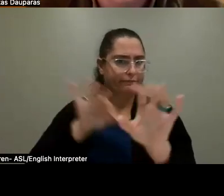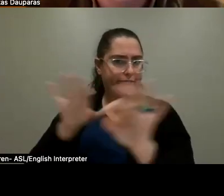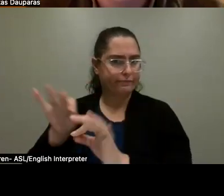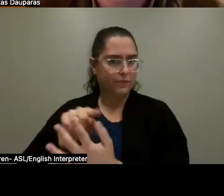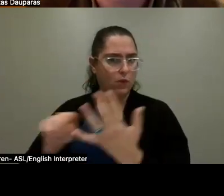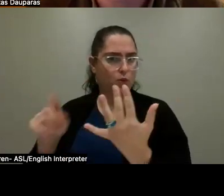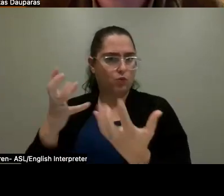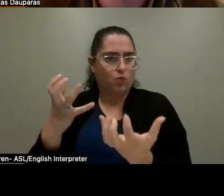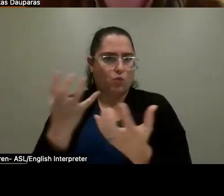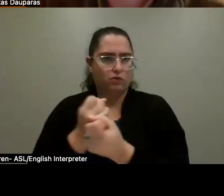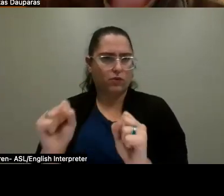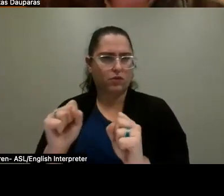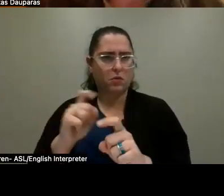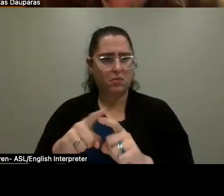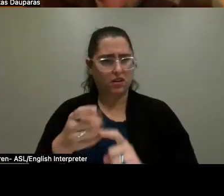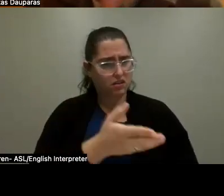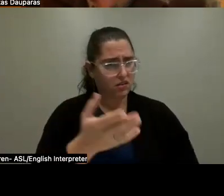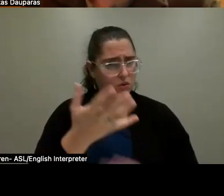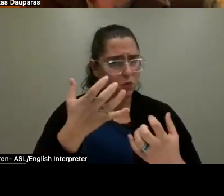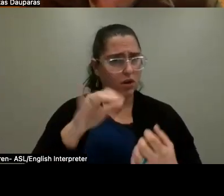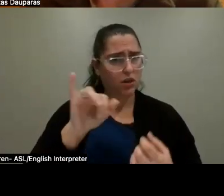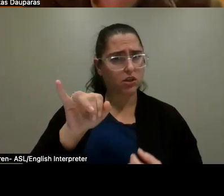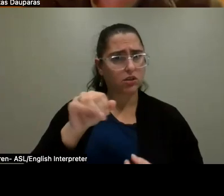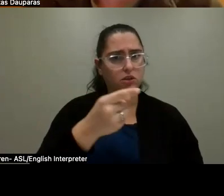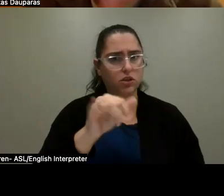mute compute does.